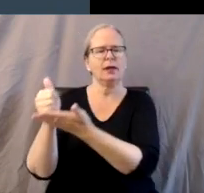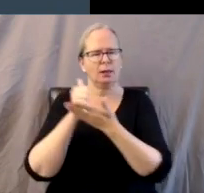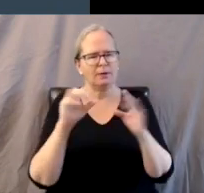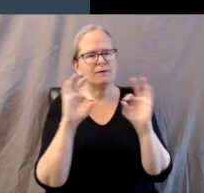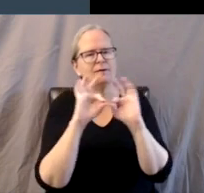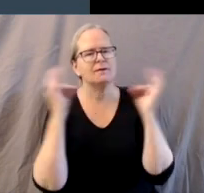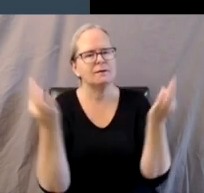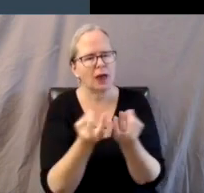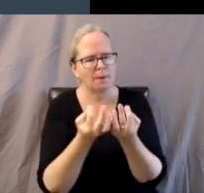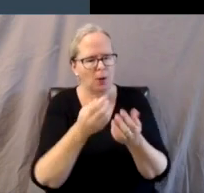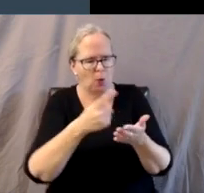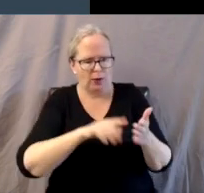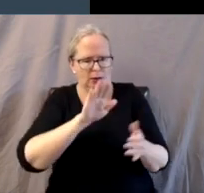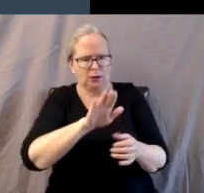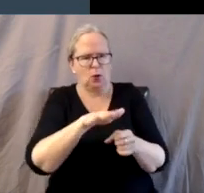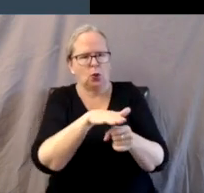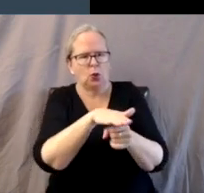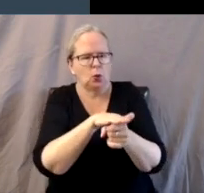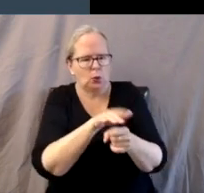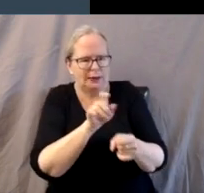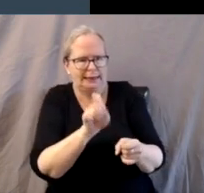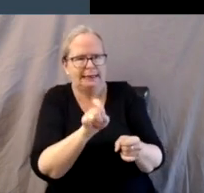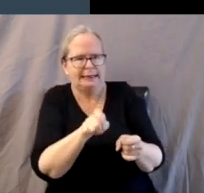and therefore improving the local economy.